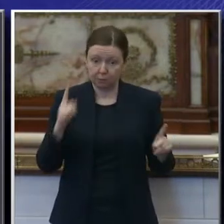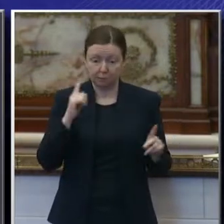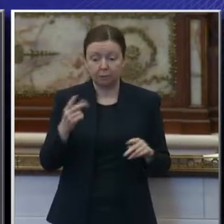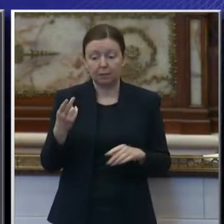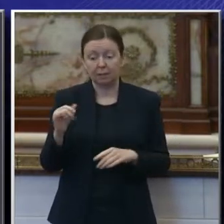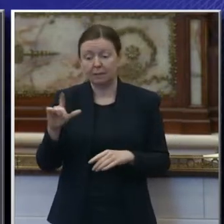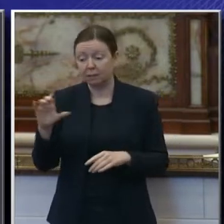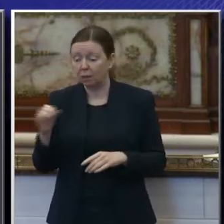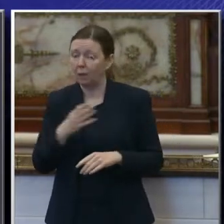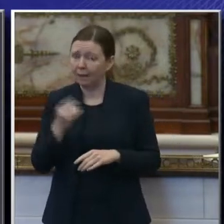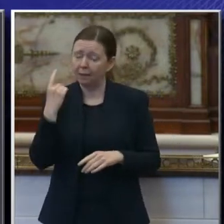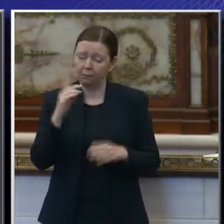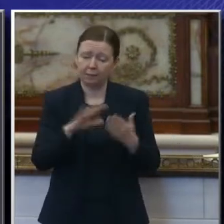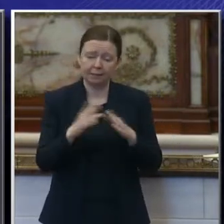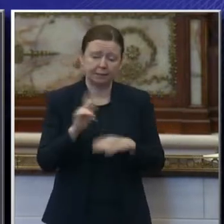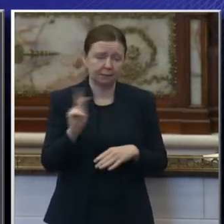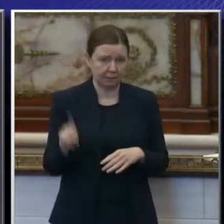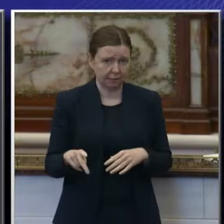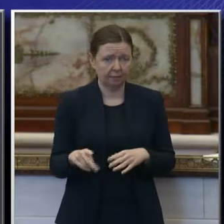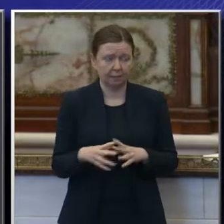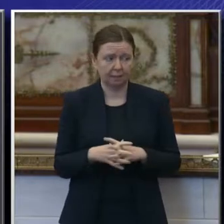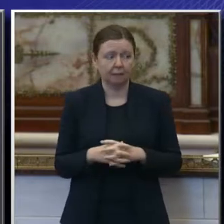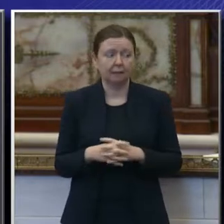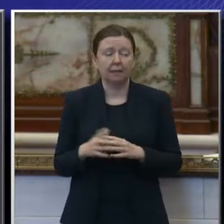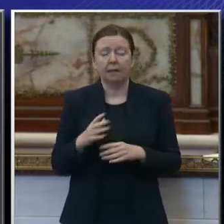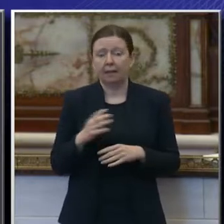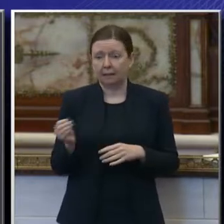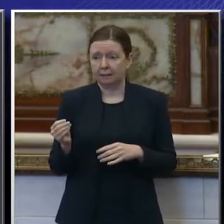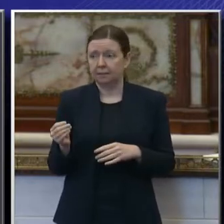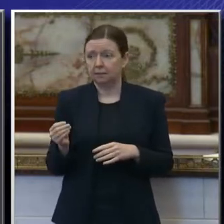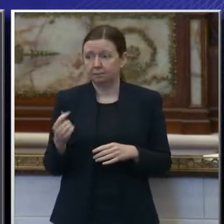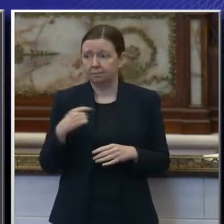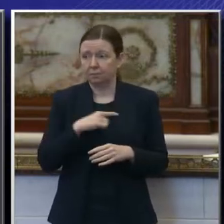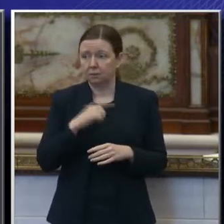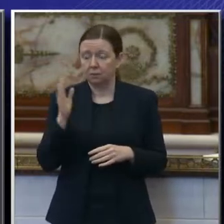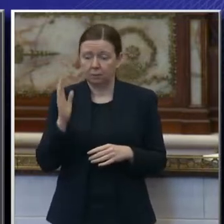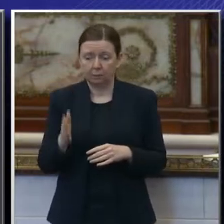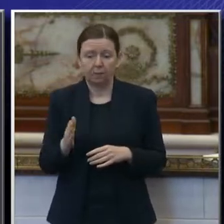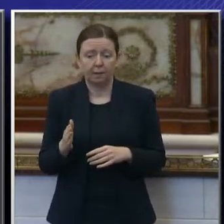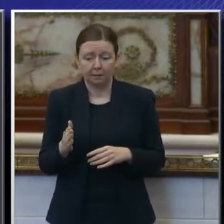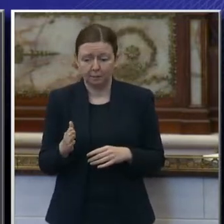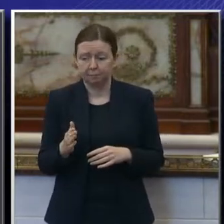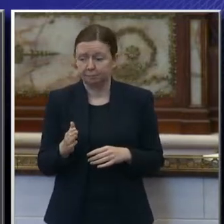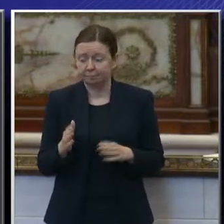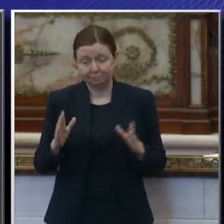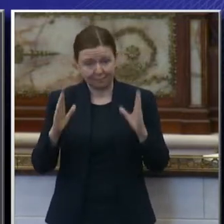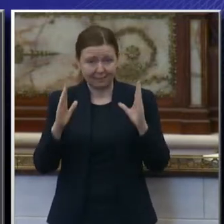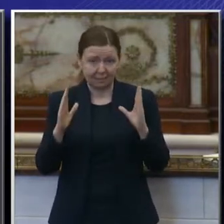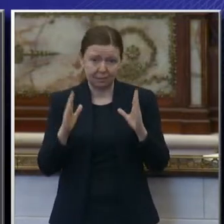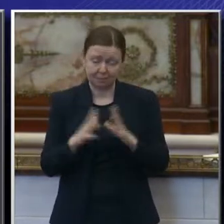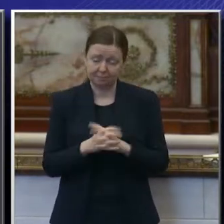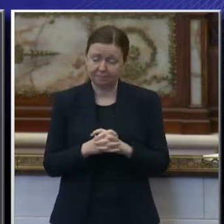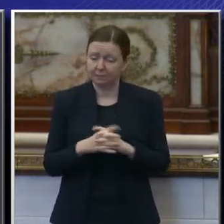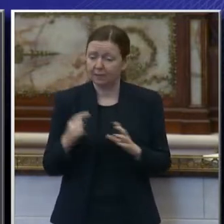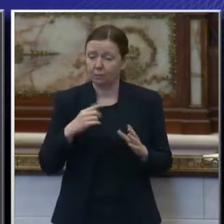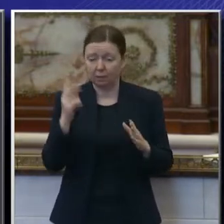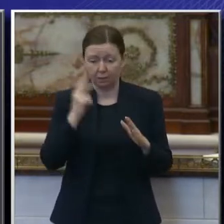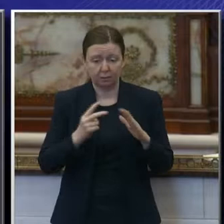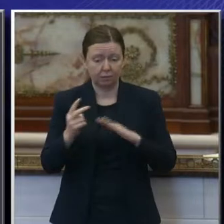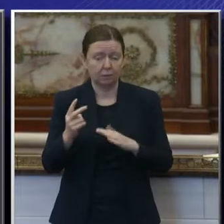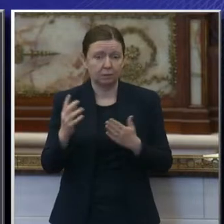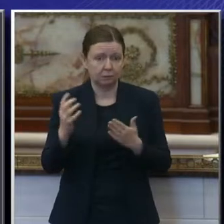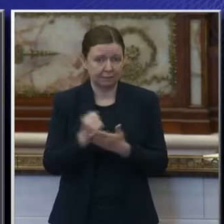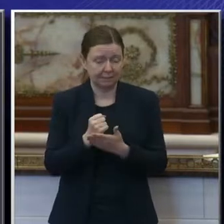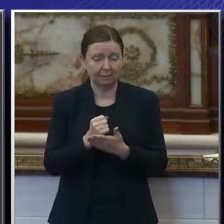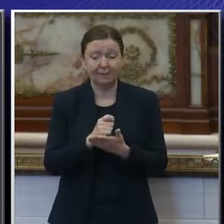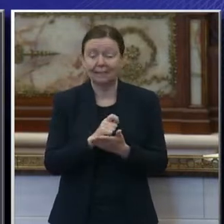Hilco and for the city of Philadelphia. And so we're just going to be paying attention. And we look forward to